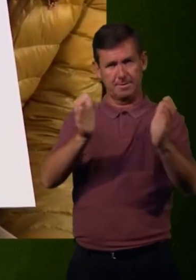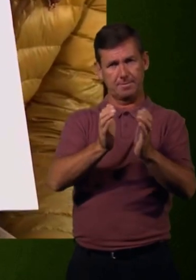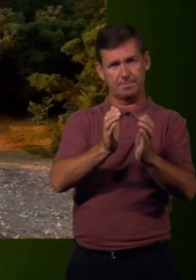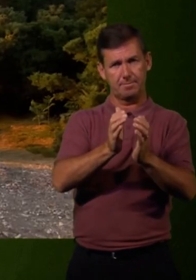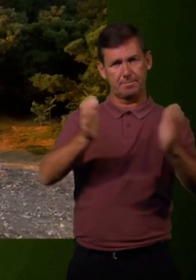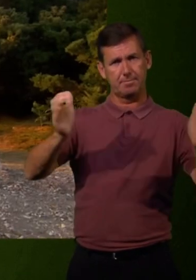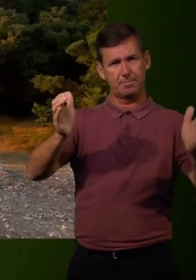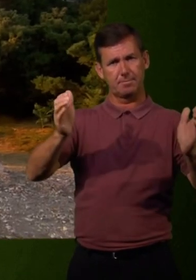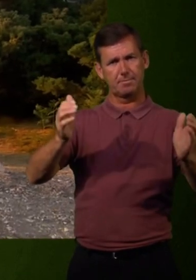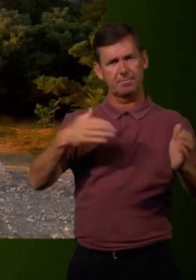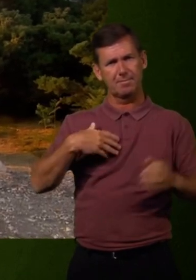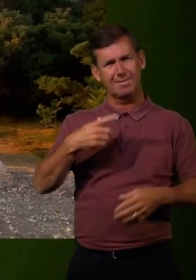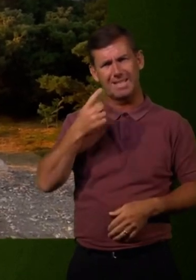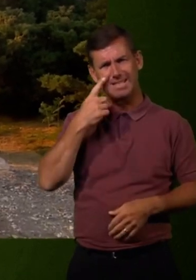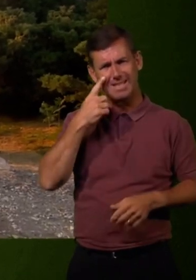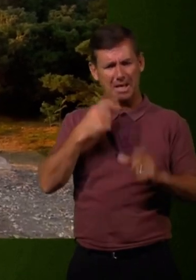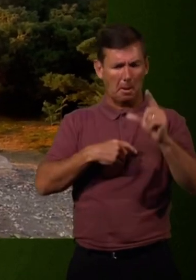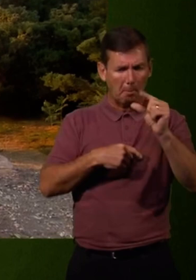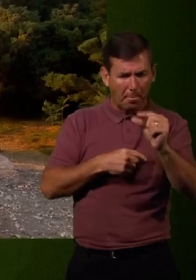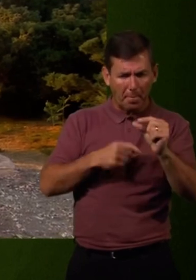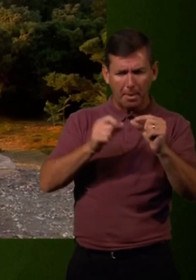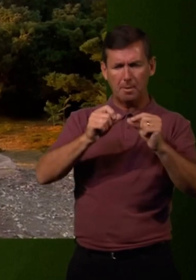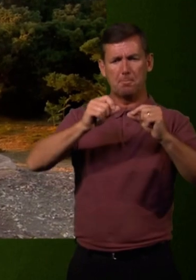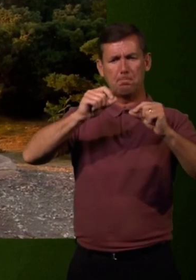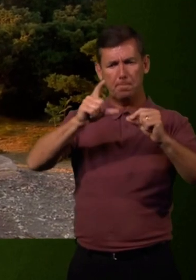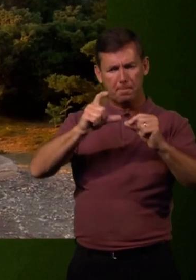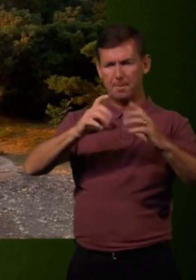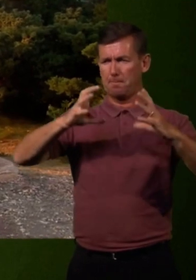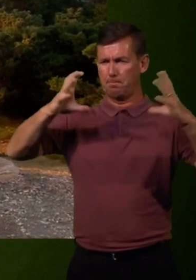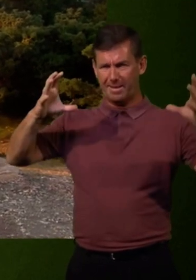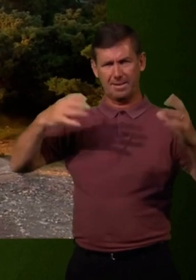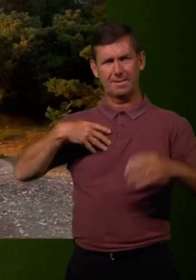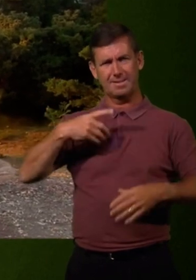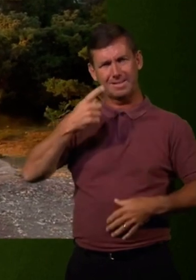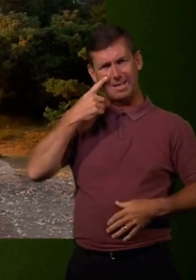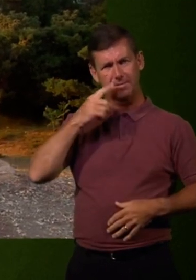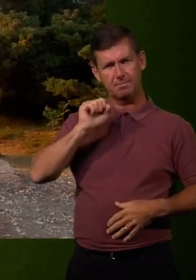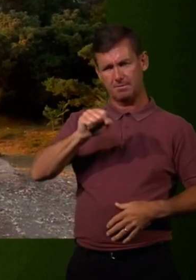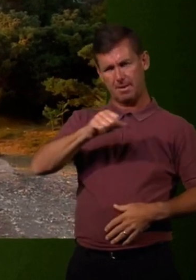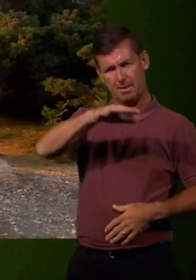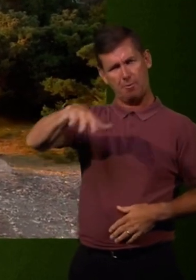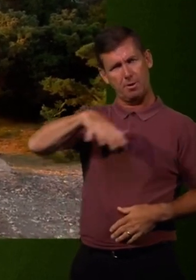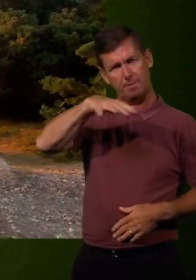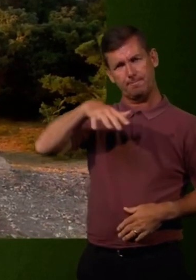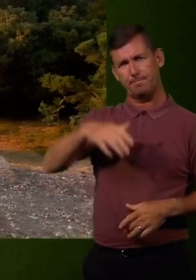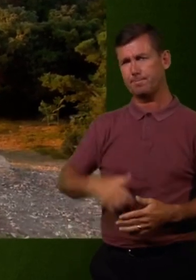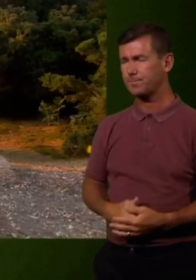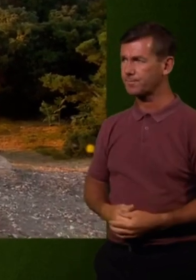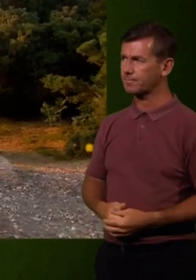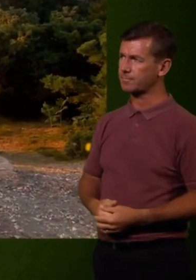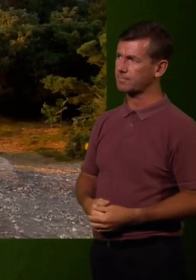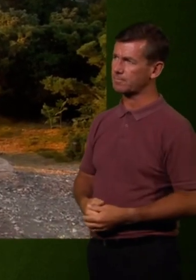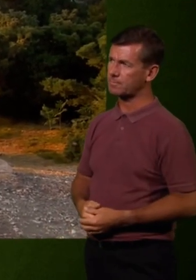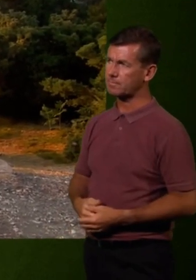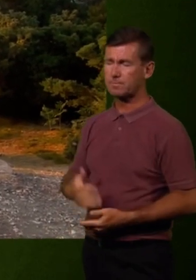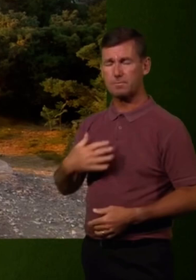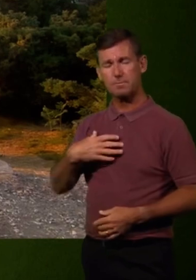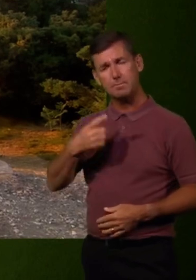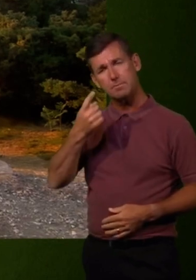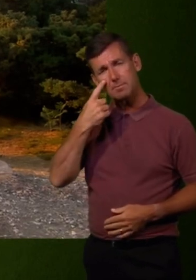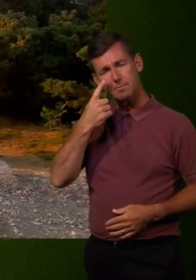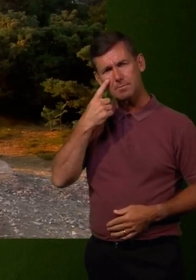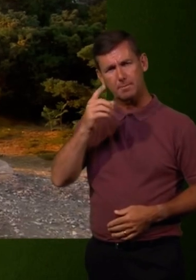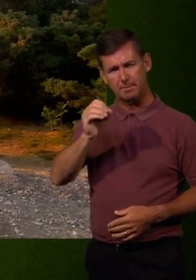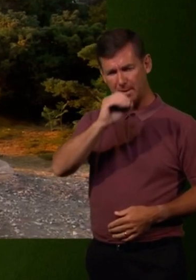is a means of sampling all of the moths that are in the environment where the nightjars are living. And then they looked at the percentage of